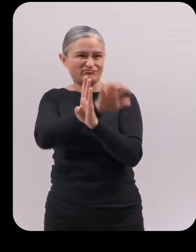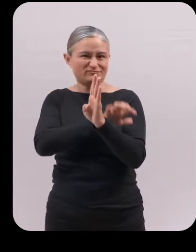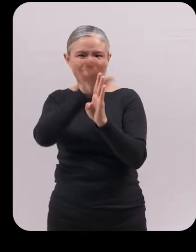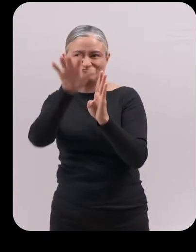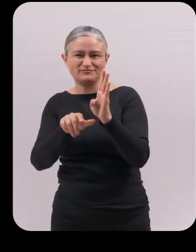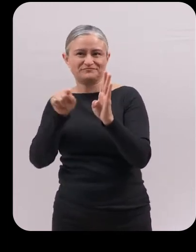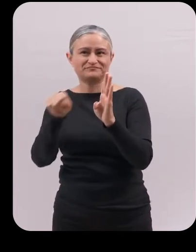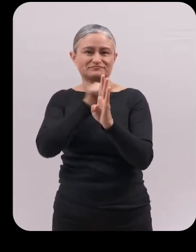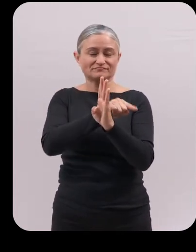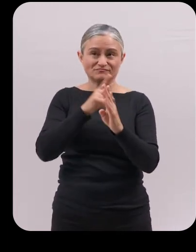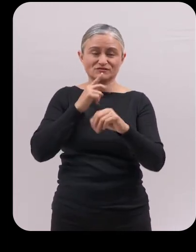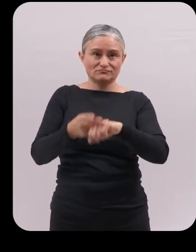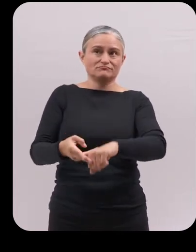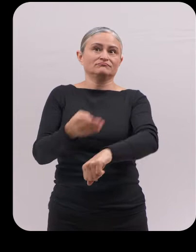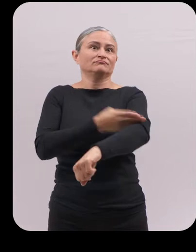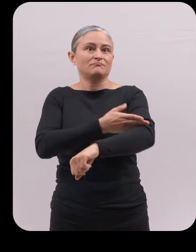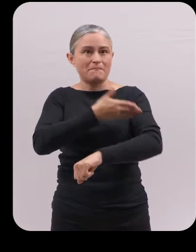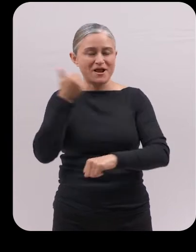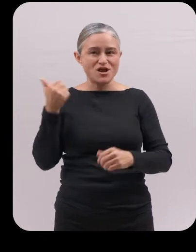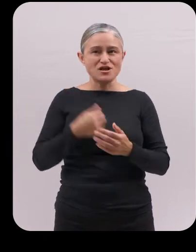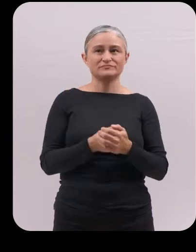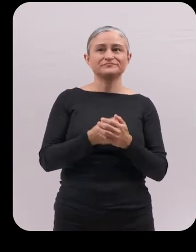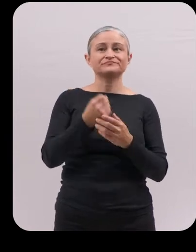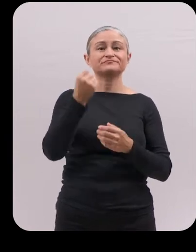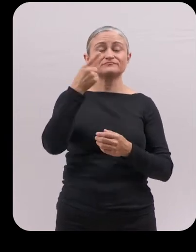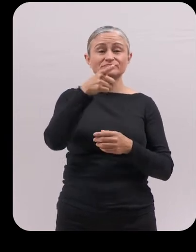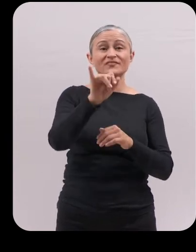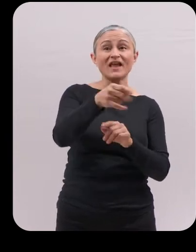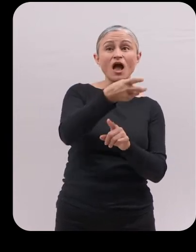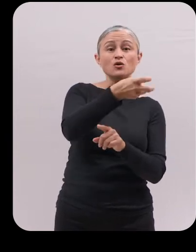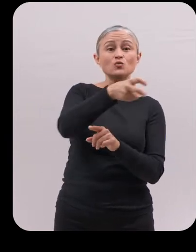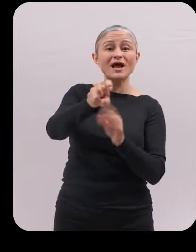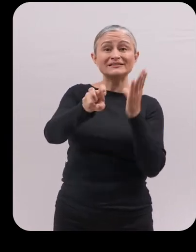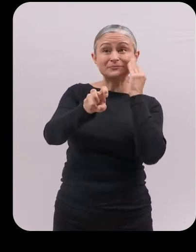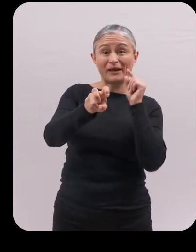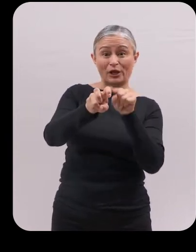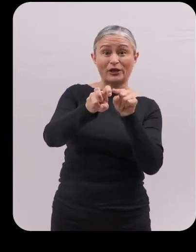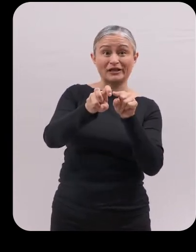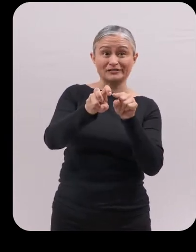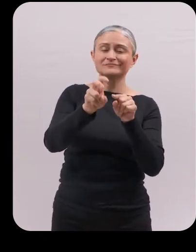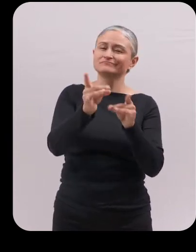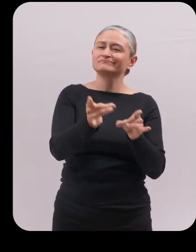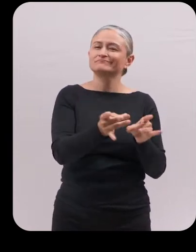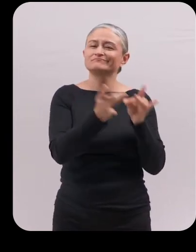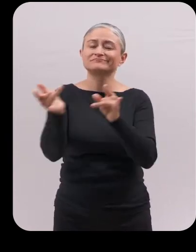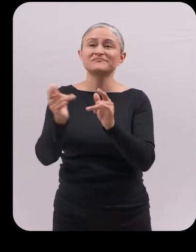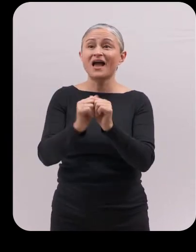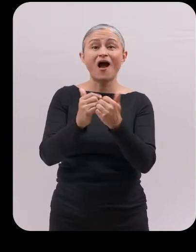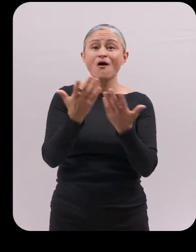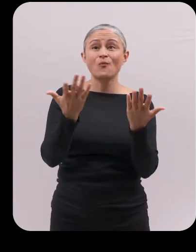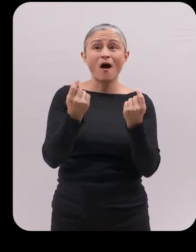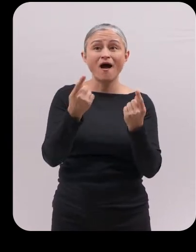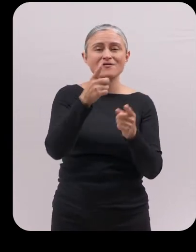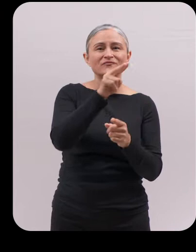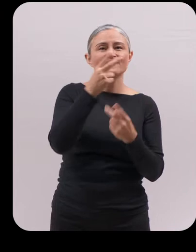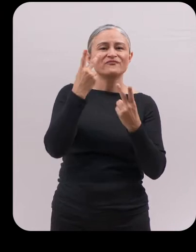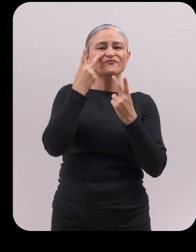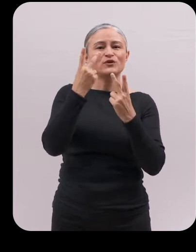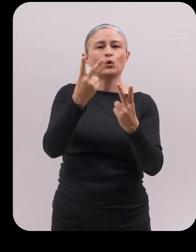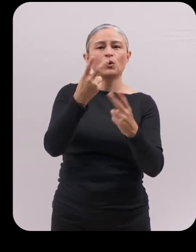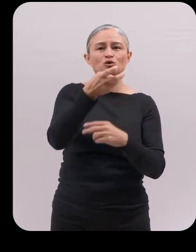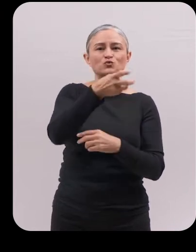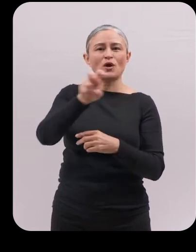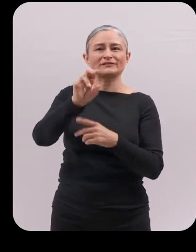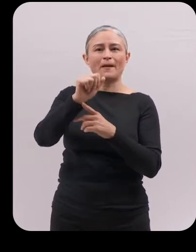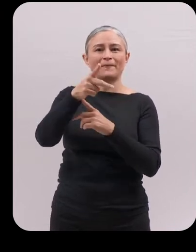Next, we need to make the transition experience seamless. And to achieve this, we launched the View Transitions API for single-page apps, and we've